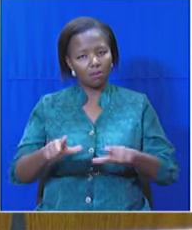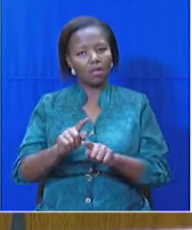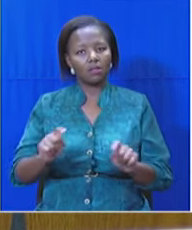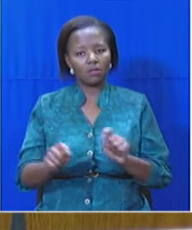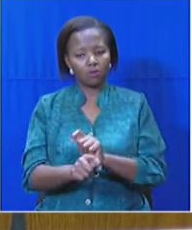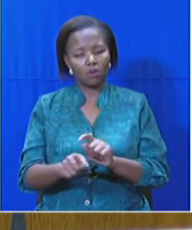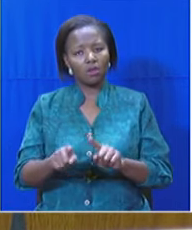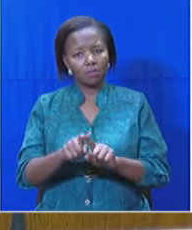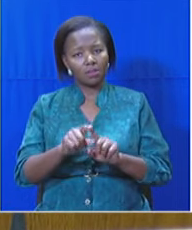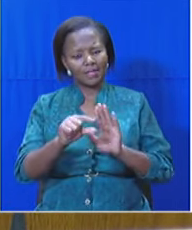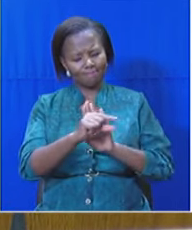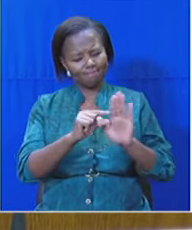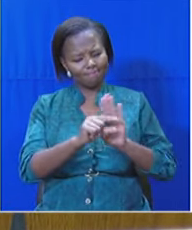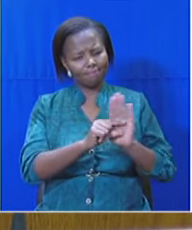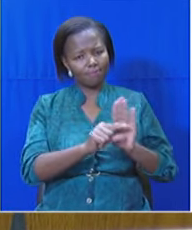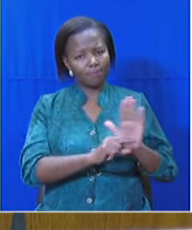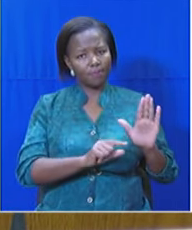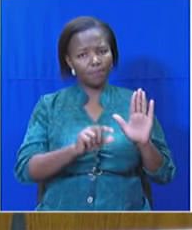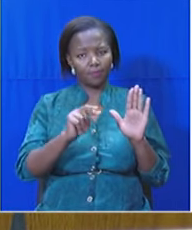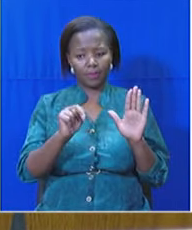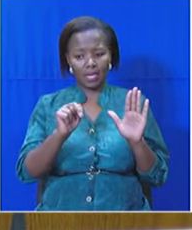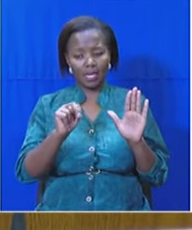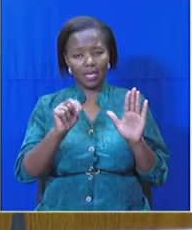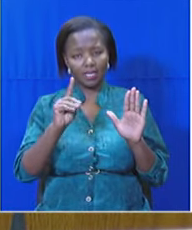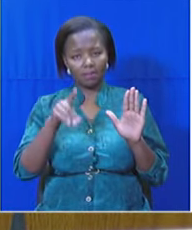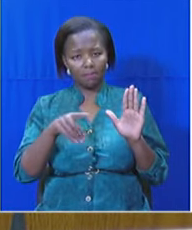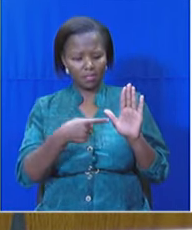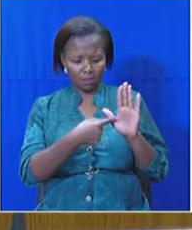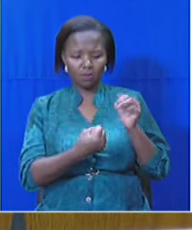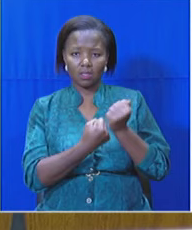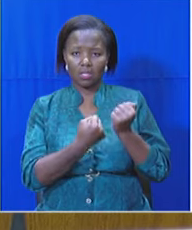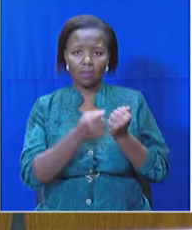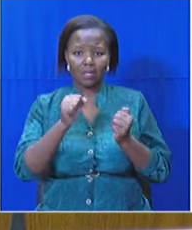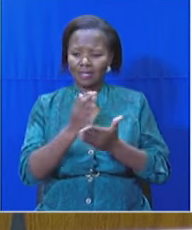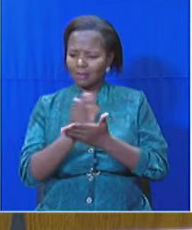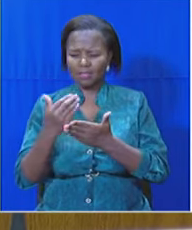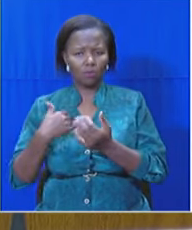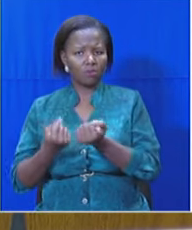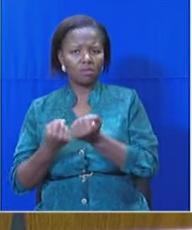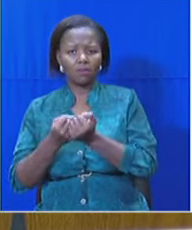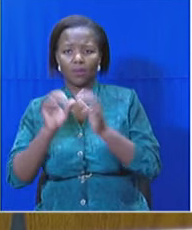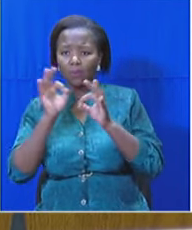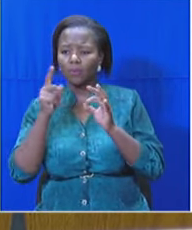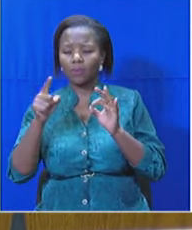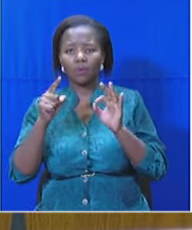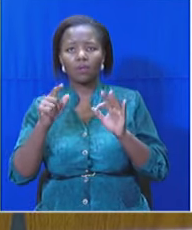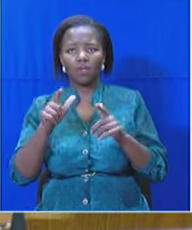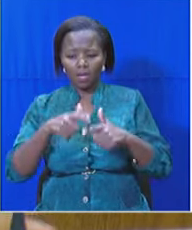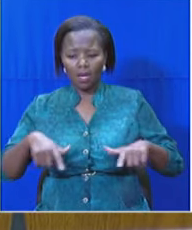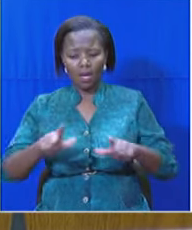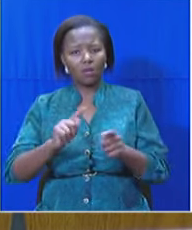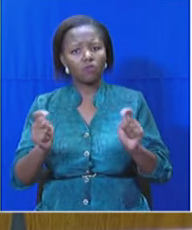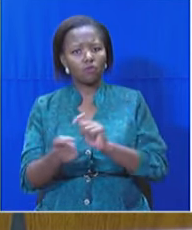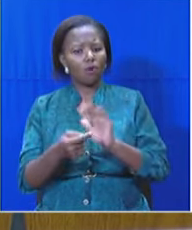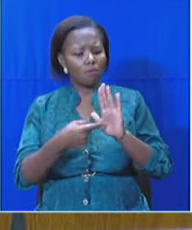NDP. There are all those sections that we don't support. And again, on the section of the land reform, if you read that, what does it say? There is